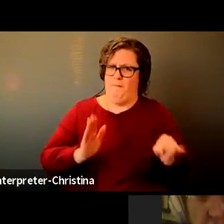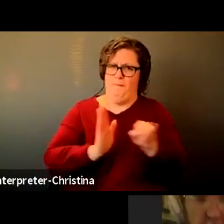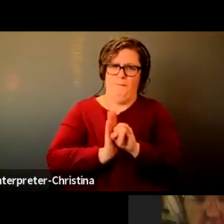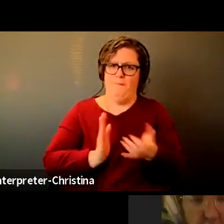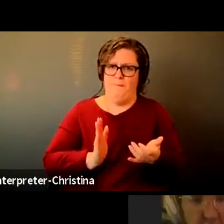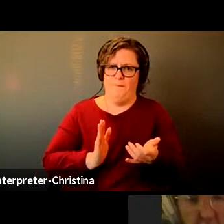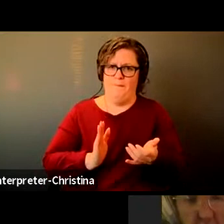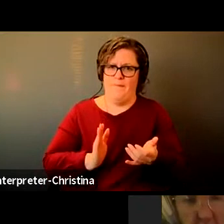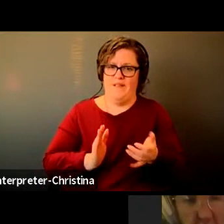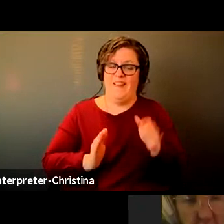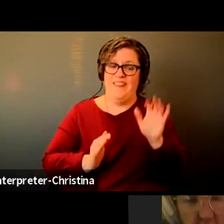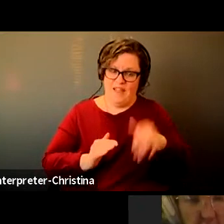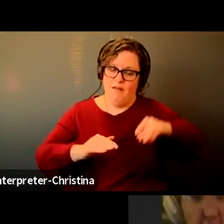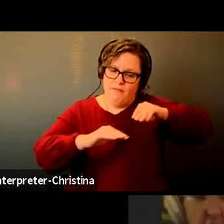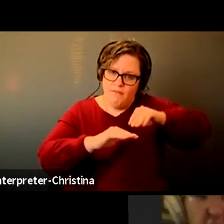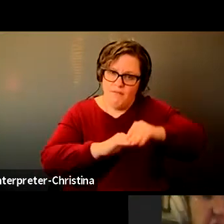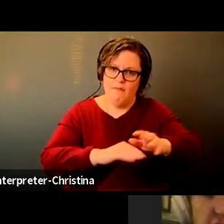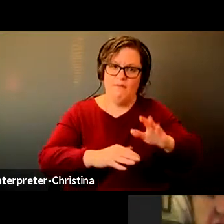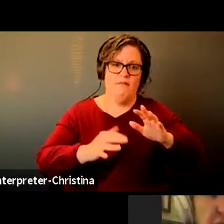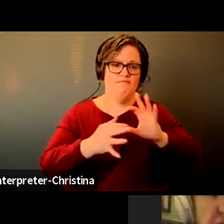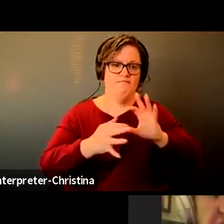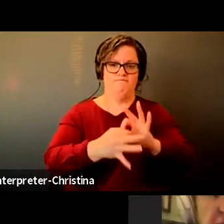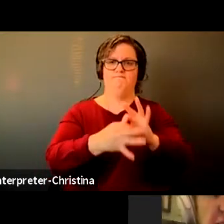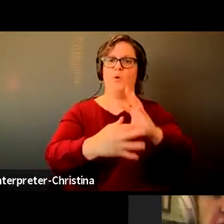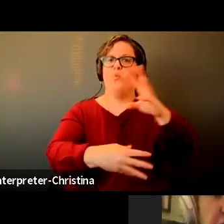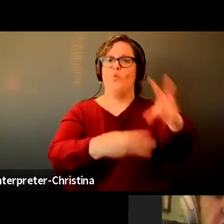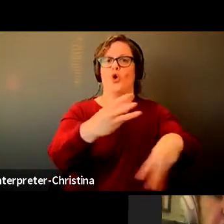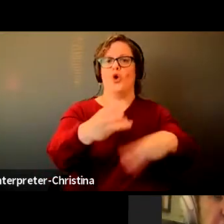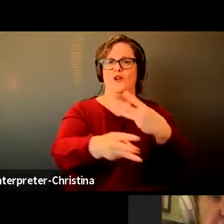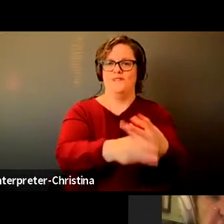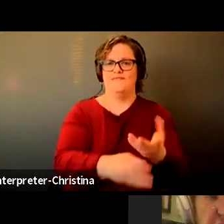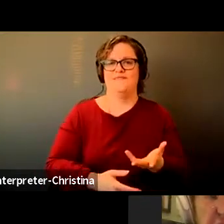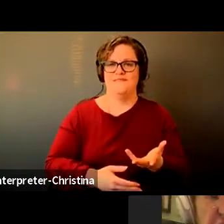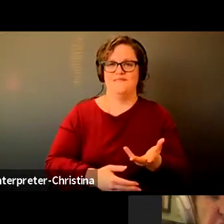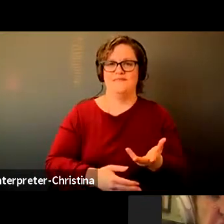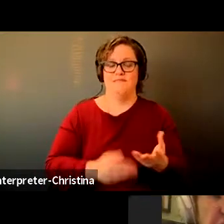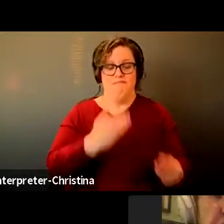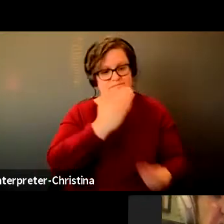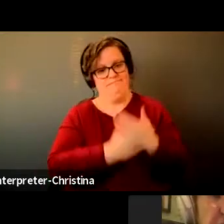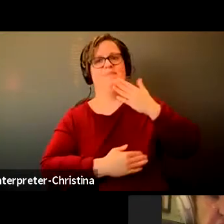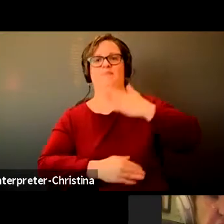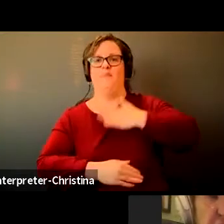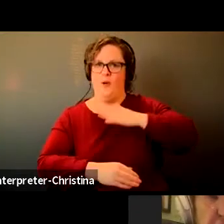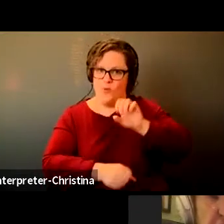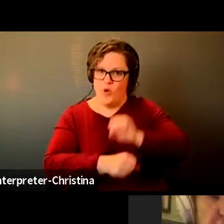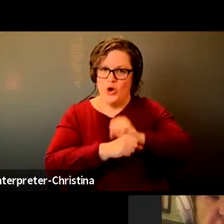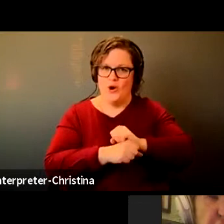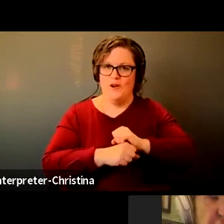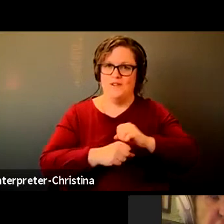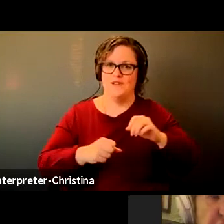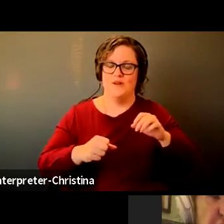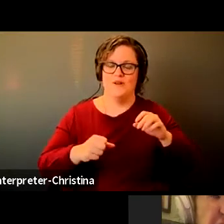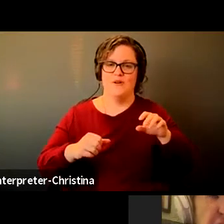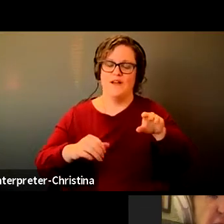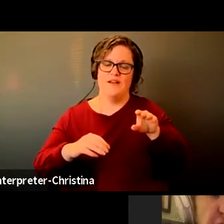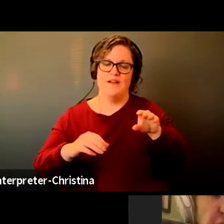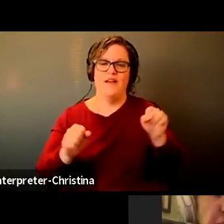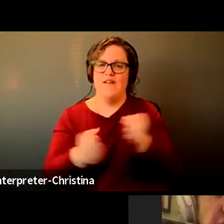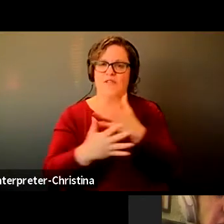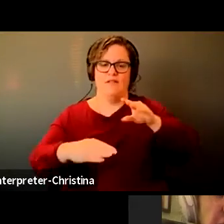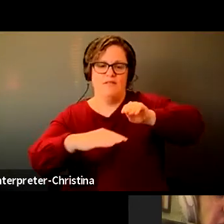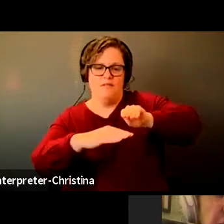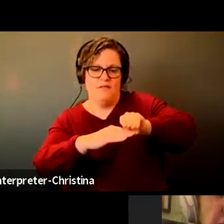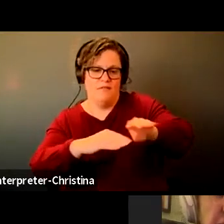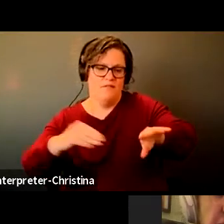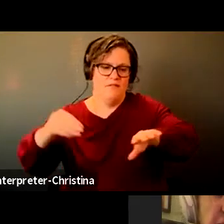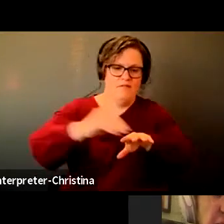my relationship to the work, right? And then the work takes on a different form. So it's a constant, you know, like it's but I think about it all as a